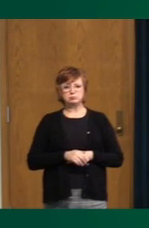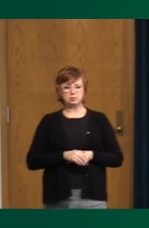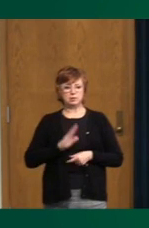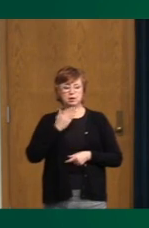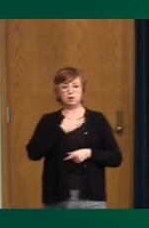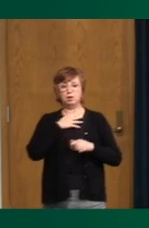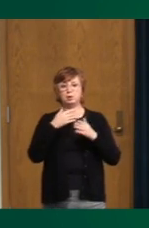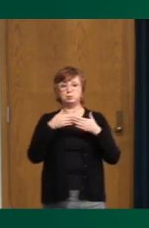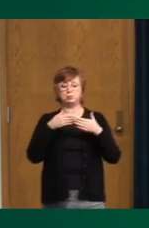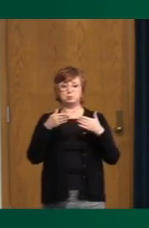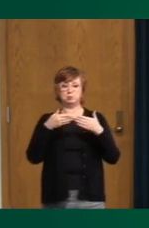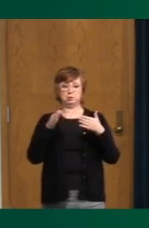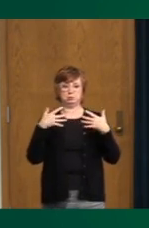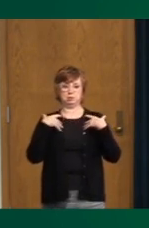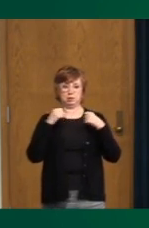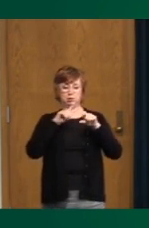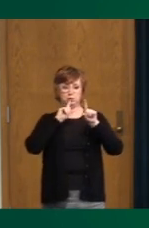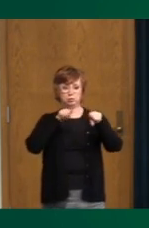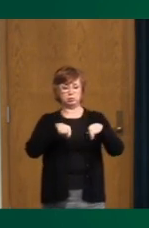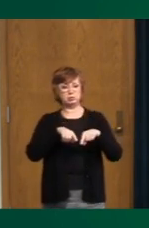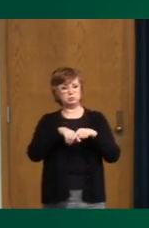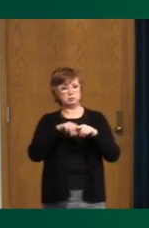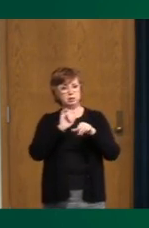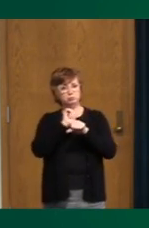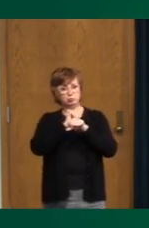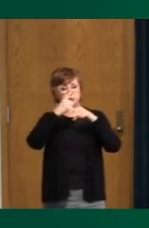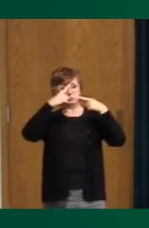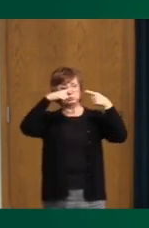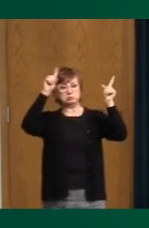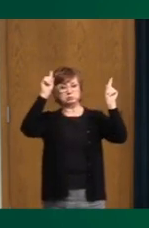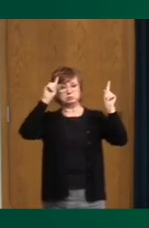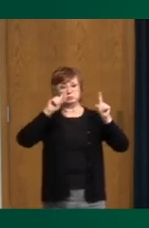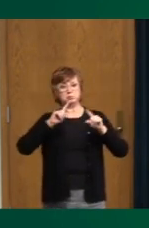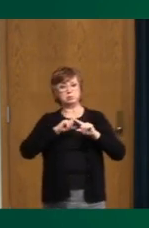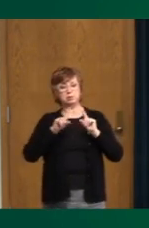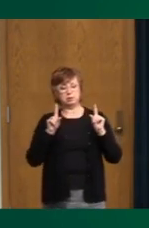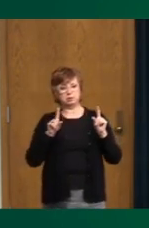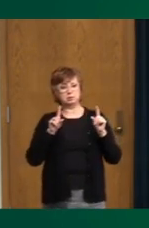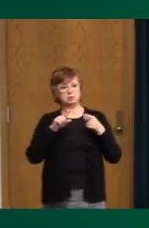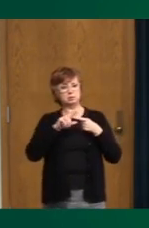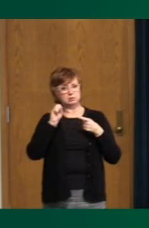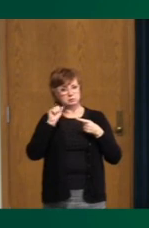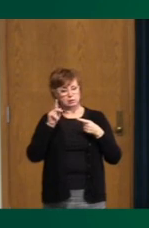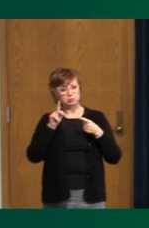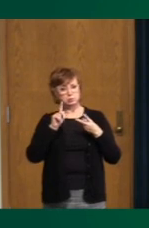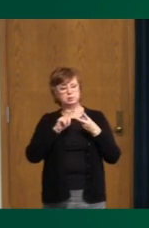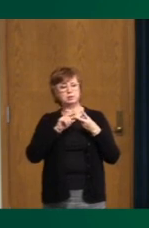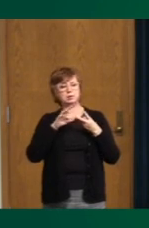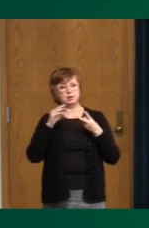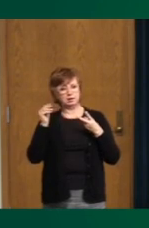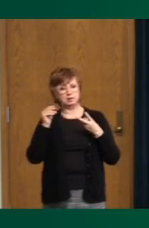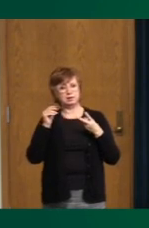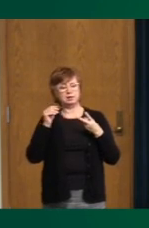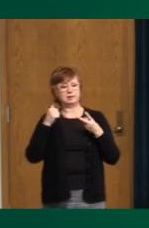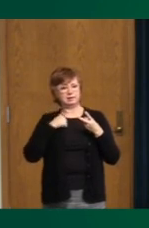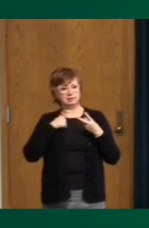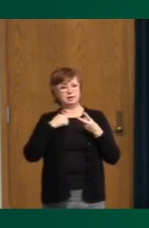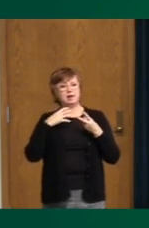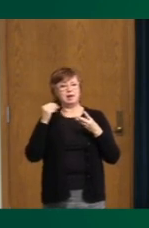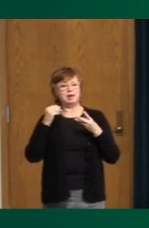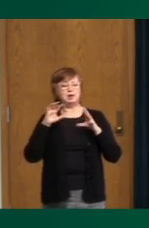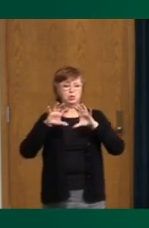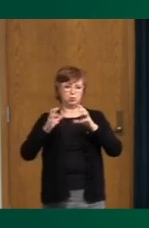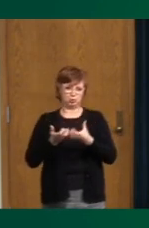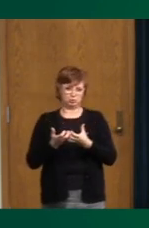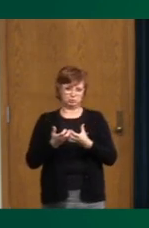been proven to work, not just in Saskatchewan, but in other areas of Canada and the world. And we ask Saskatchewan people to once again step up